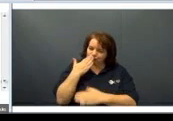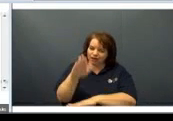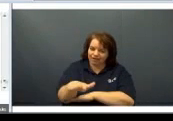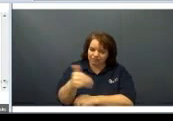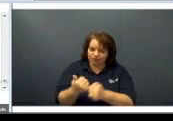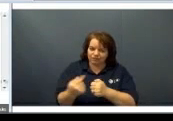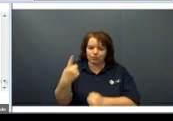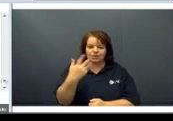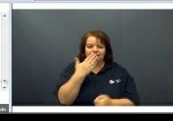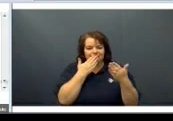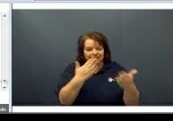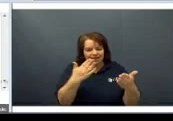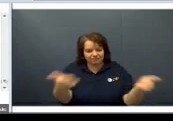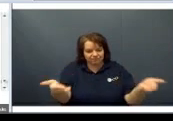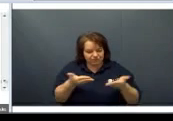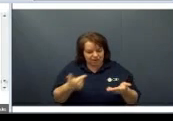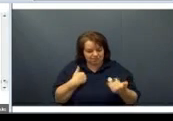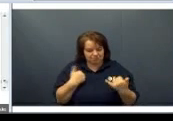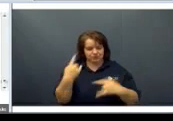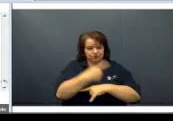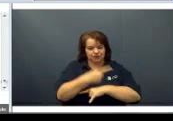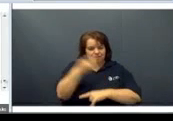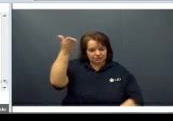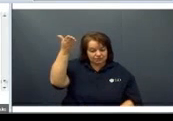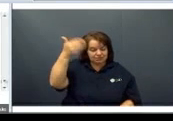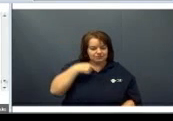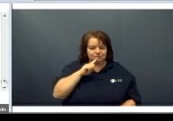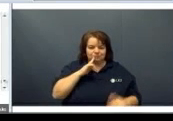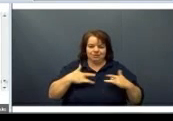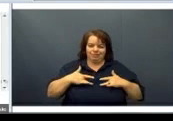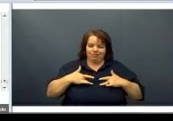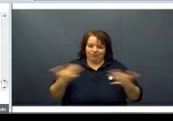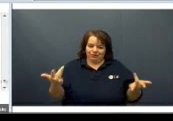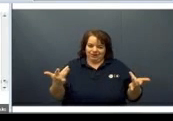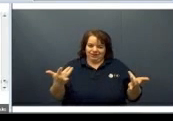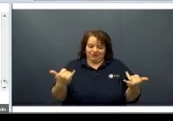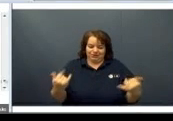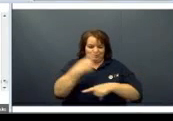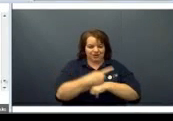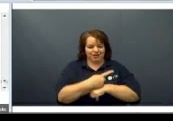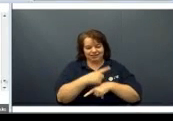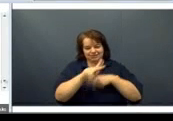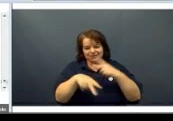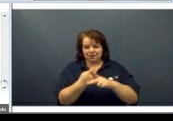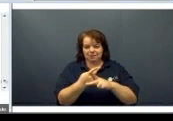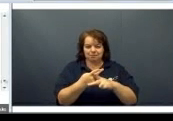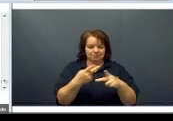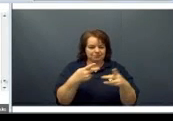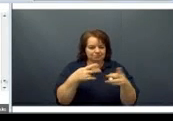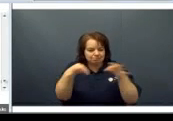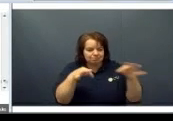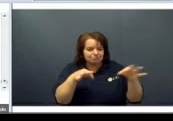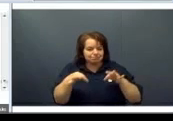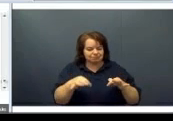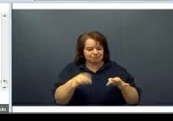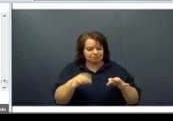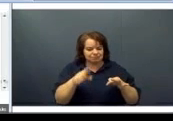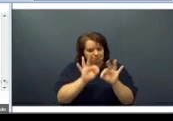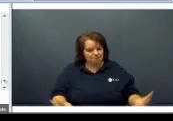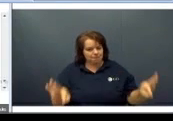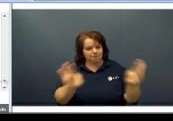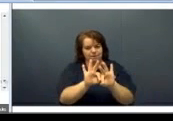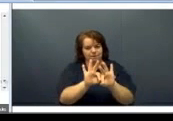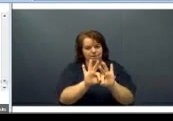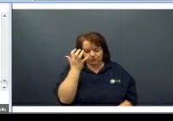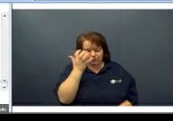Well, thank you, Francine. Good afternoon, everyone. Thank you, Francine, for having me and inviting me today. I am so thrilled that we're actually having this type of